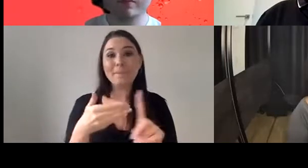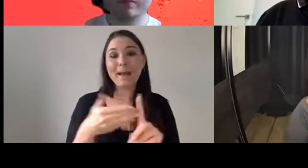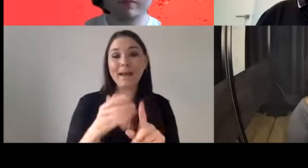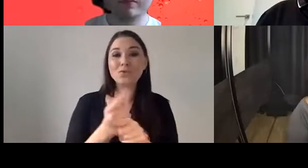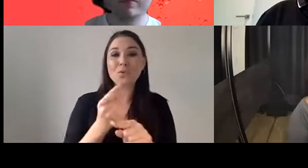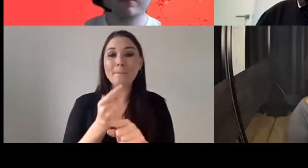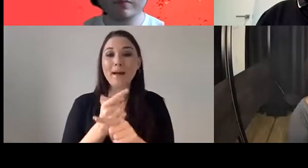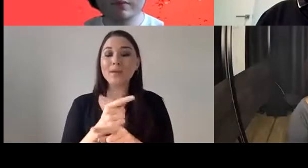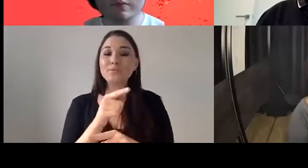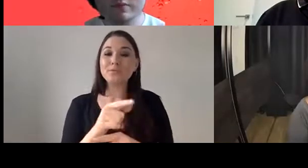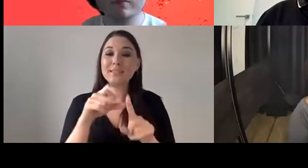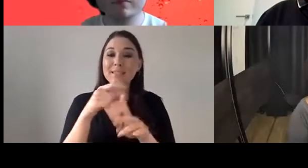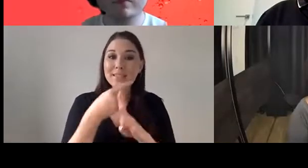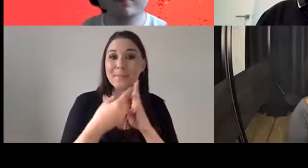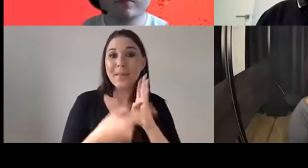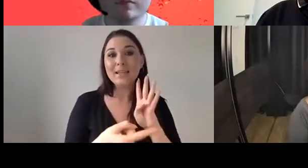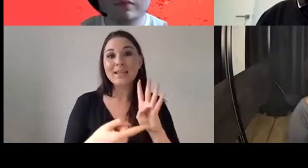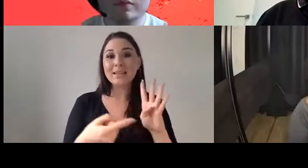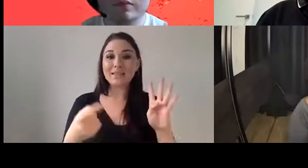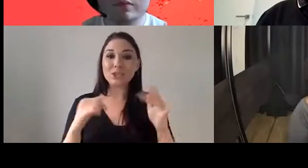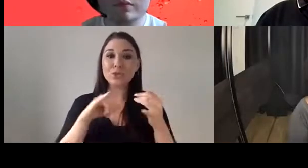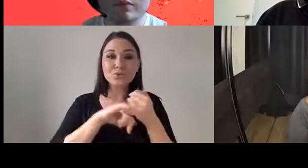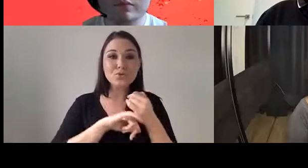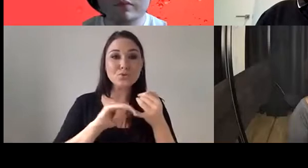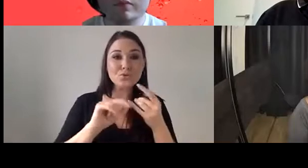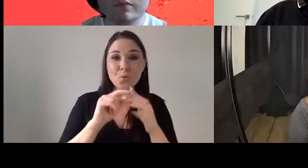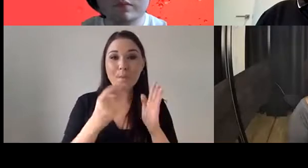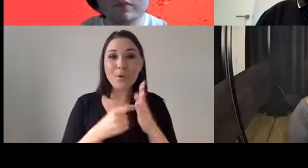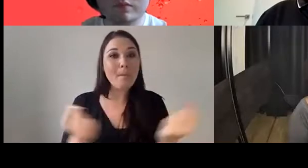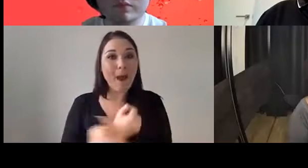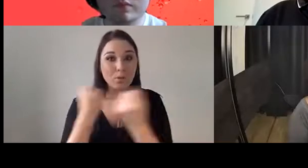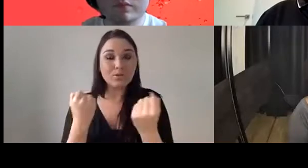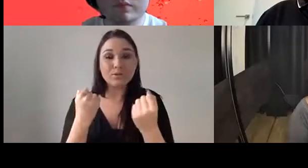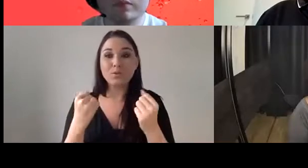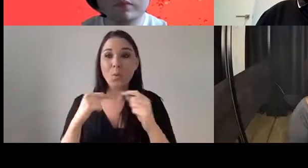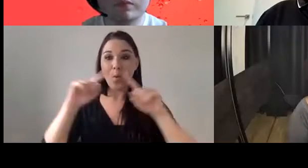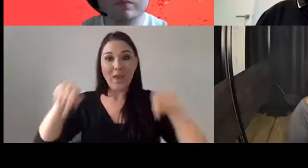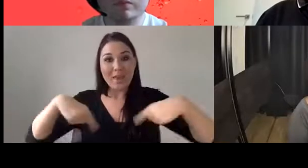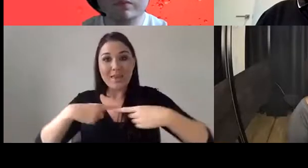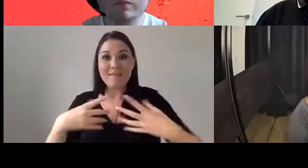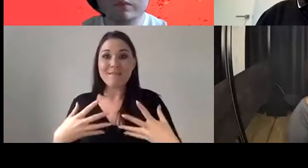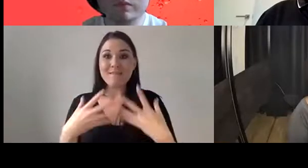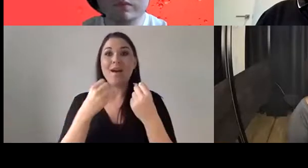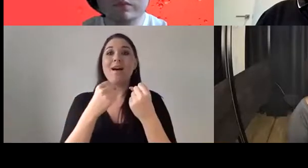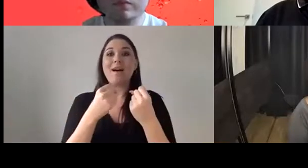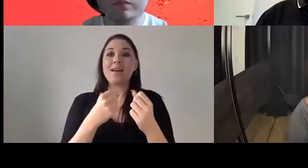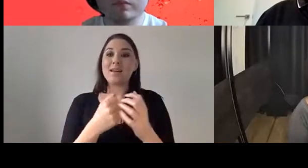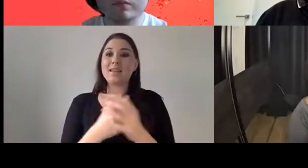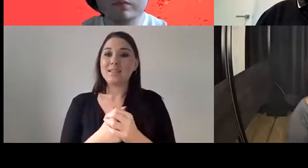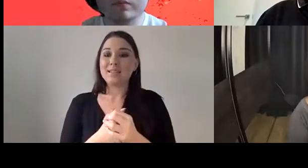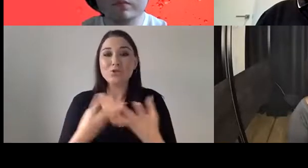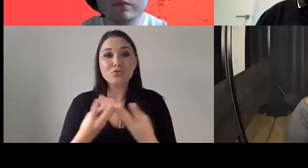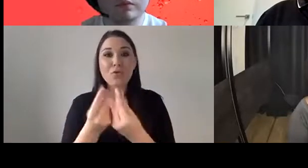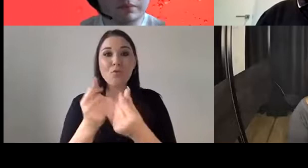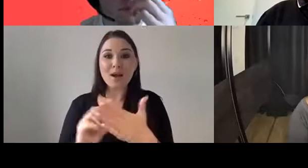disabilities, or as again we call the superpowers. Some we find, software that we used to say, like for years, that software development